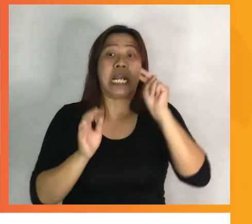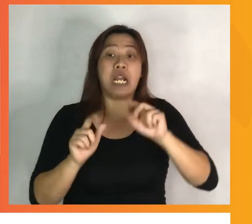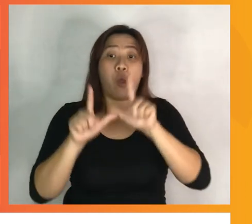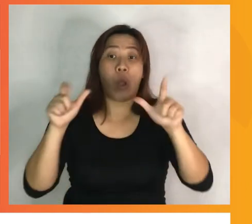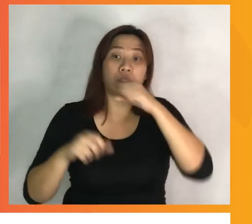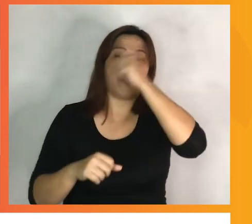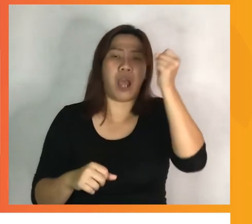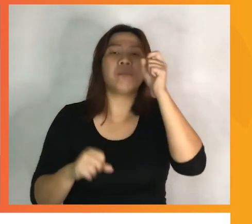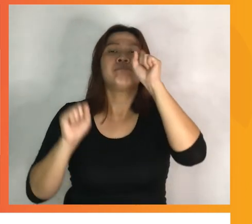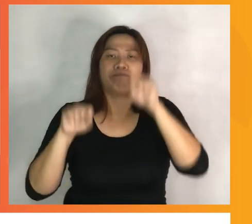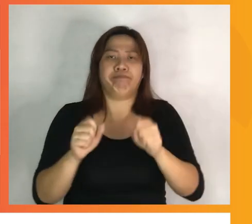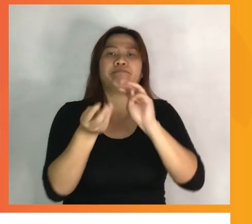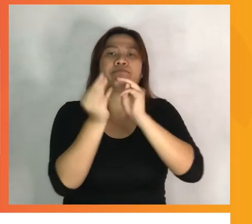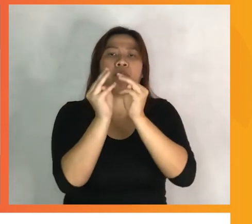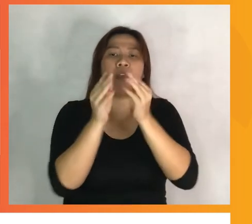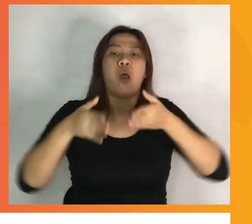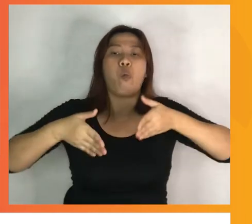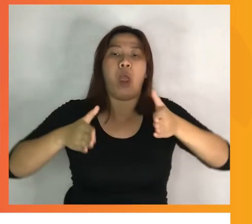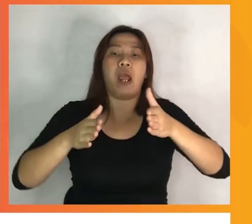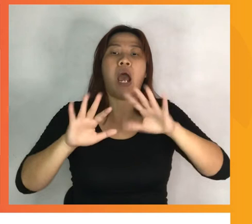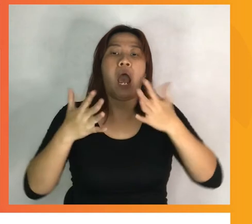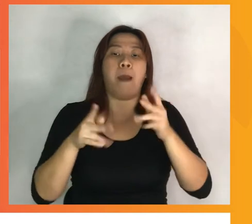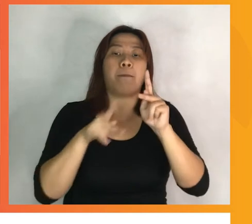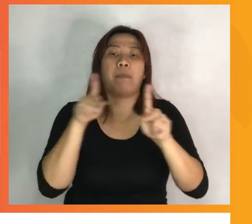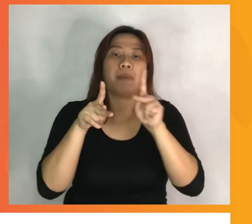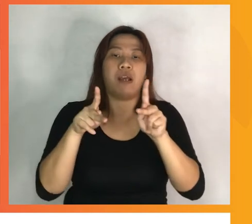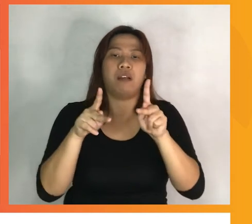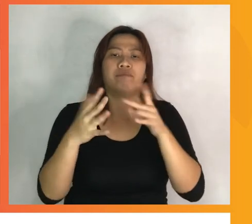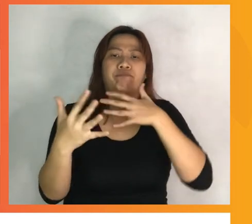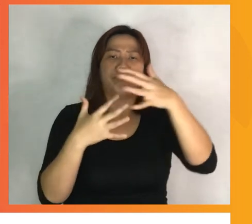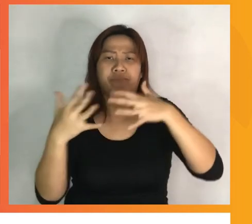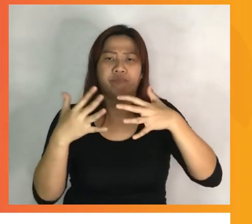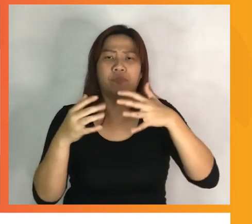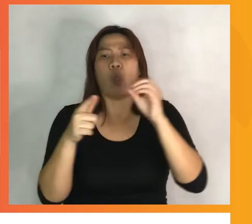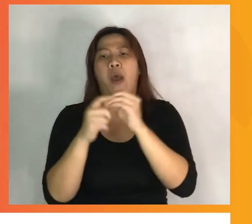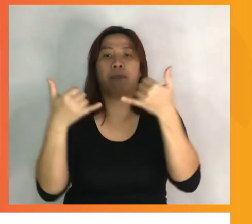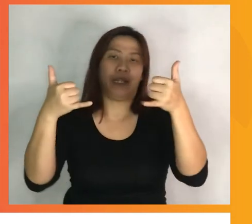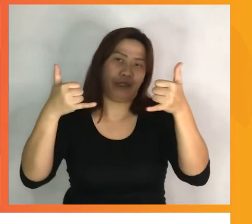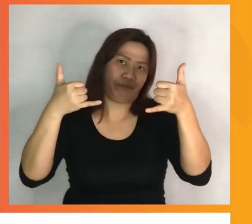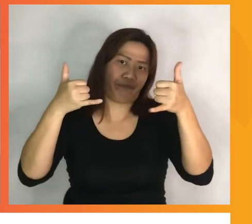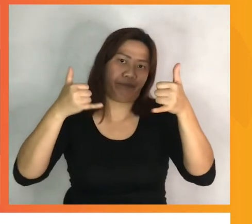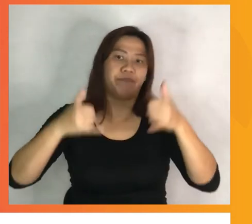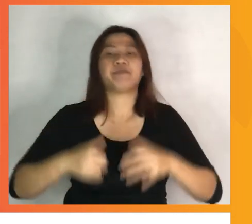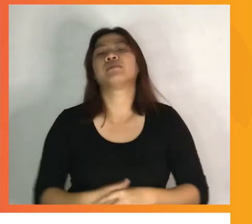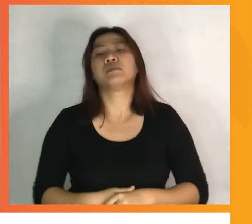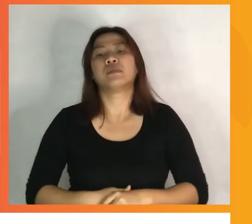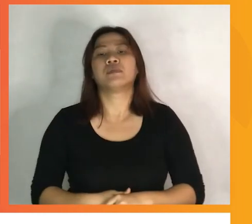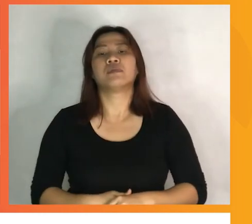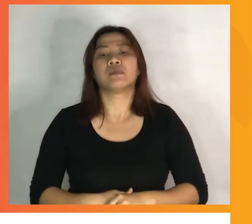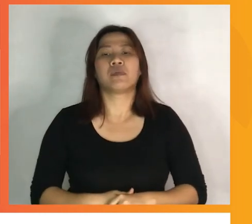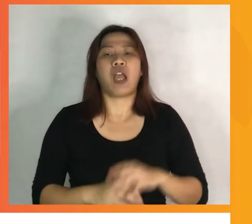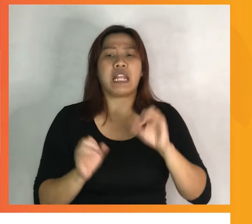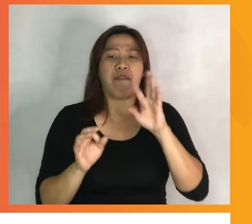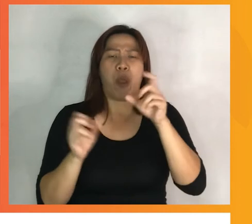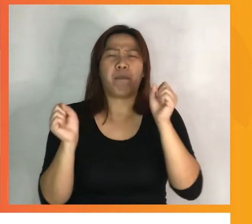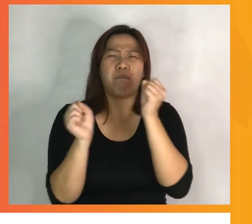activities which perhaps need a lot of space, you can modify these, the way that people play,